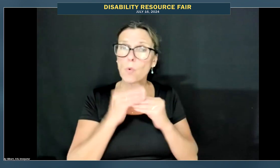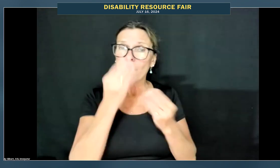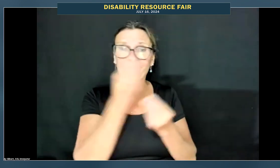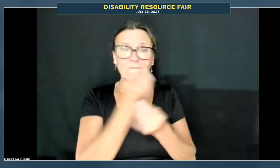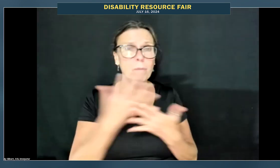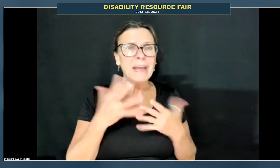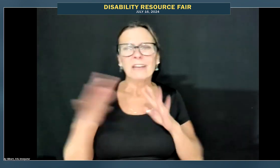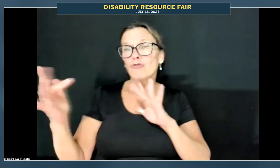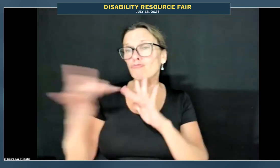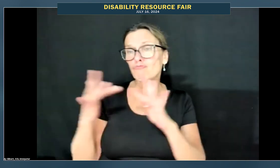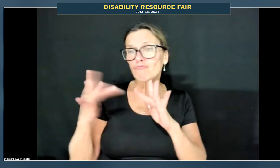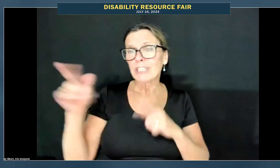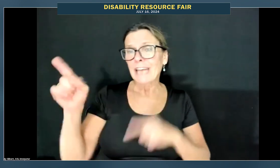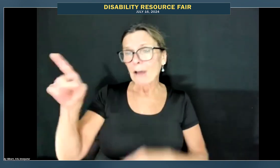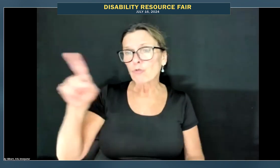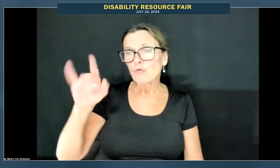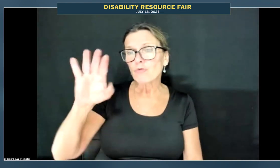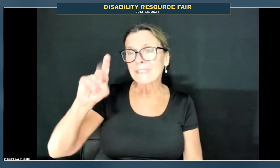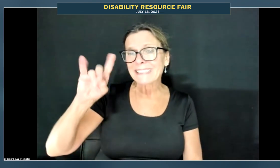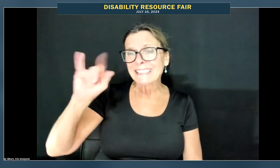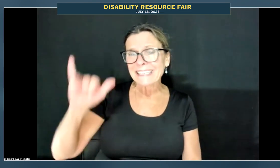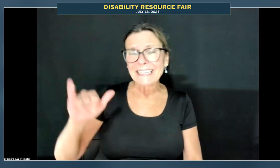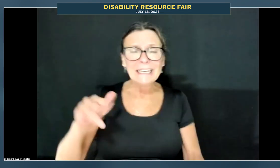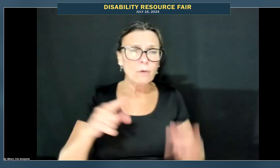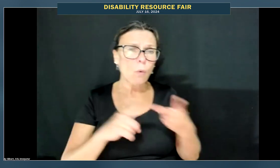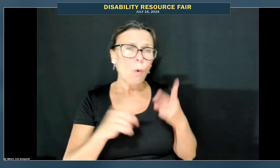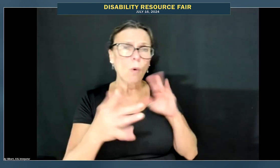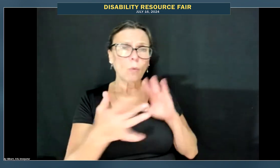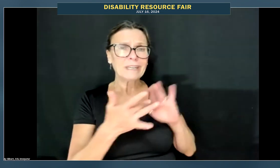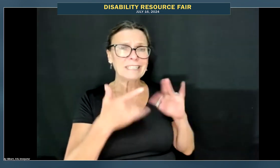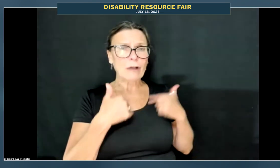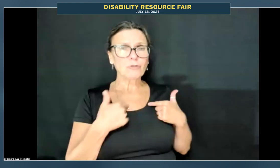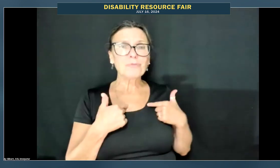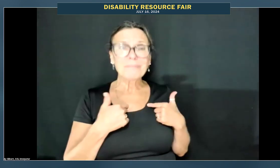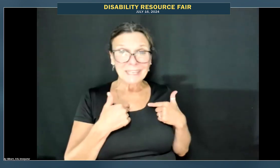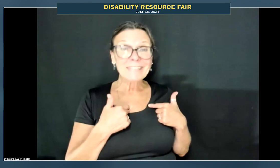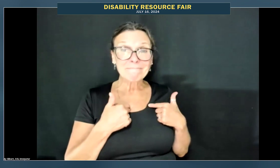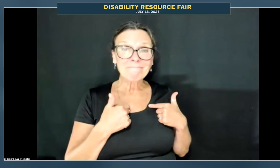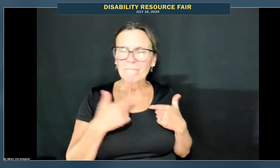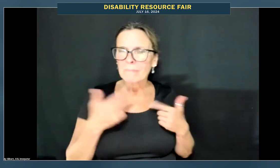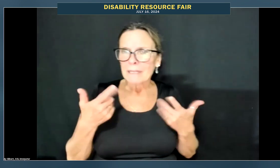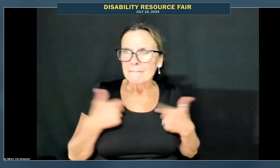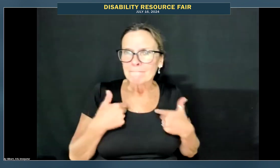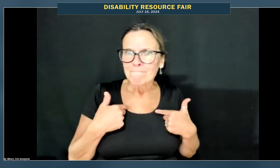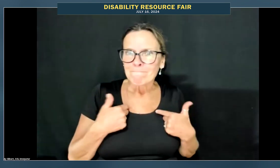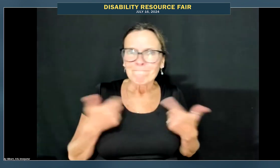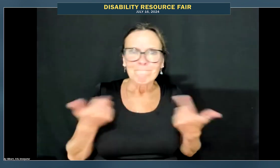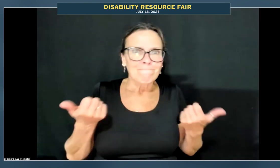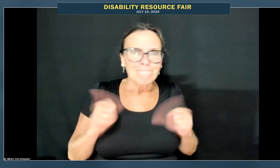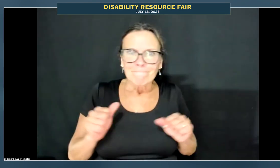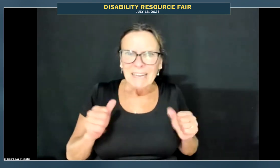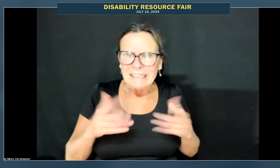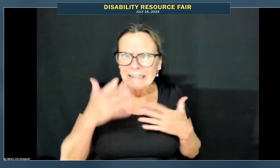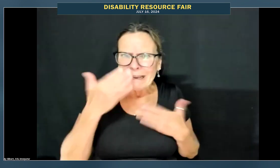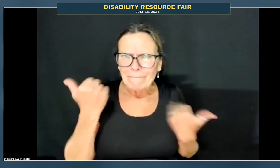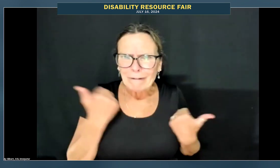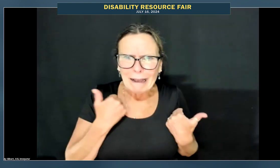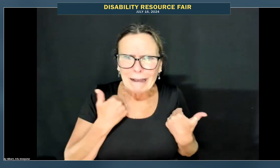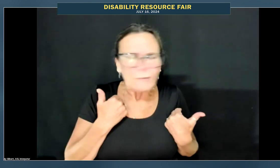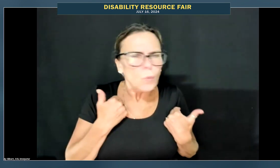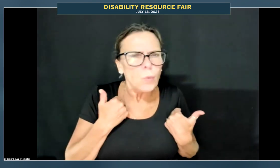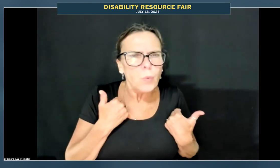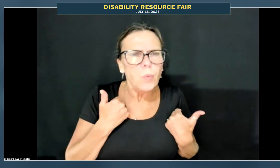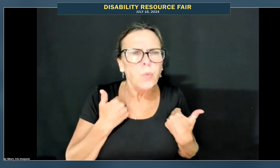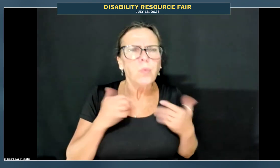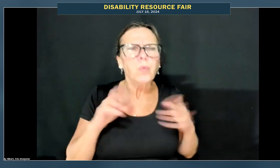either Cindy or me. I can put my email on the chat. Anything I left out about CPR or Next Gen, Cindy? No, I'm so grateful you